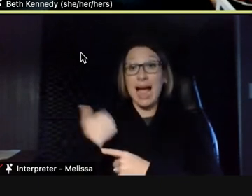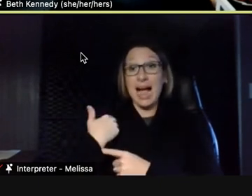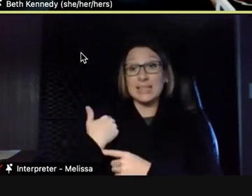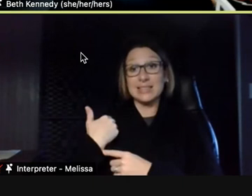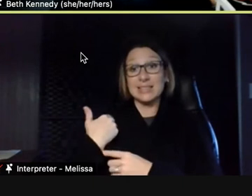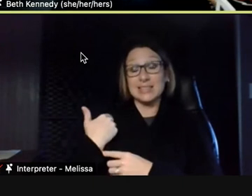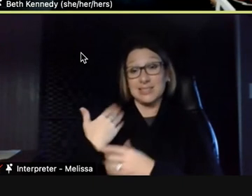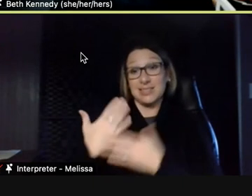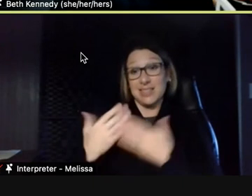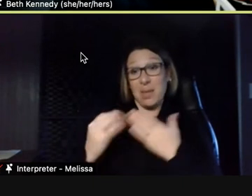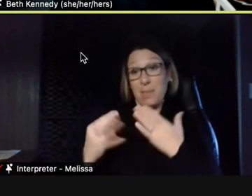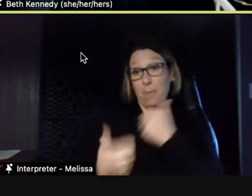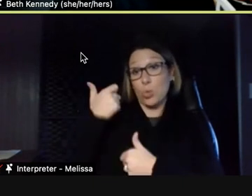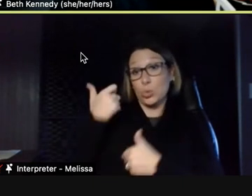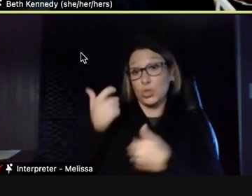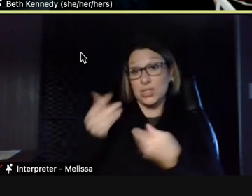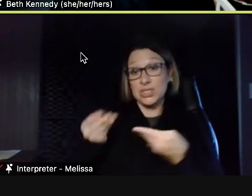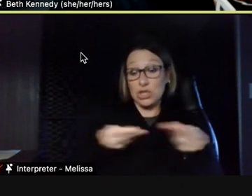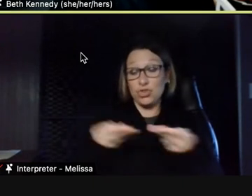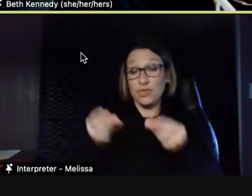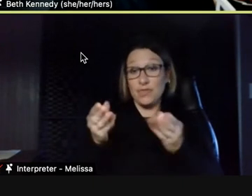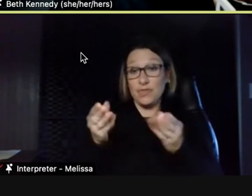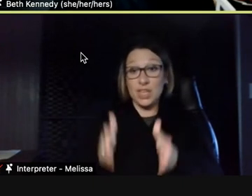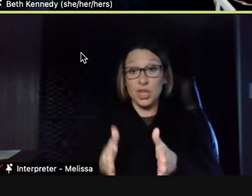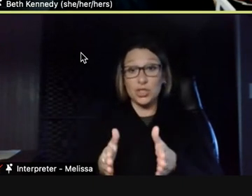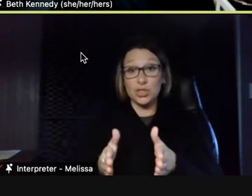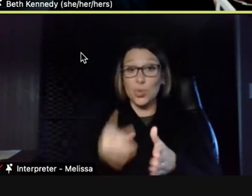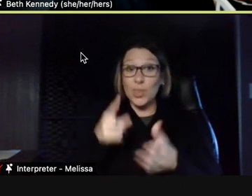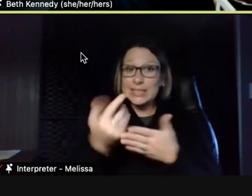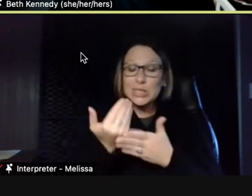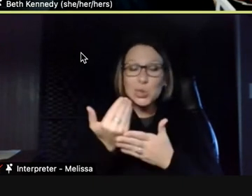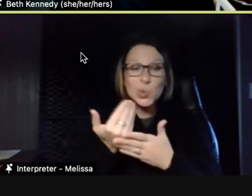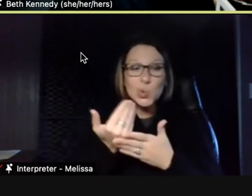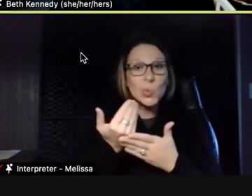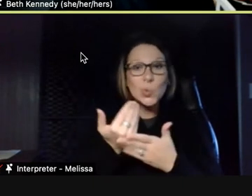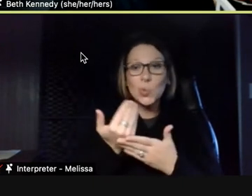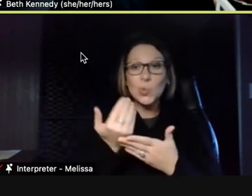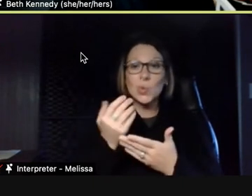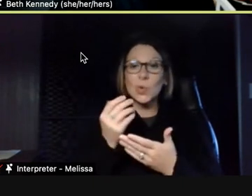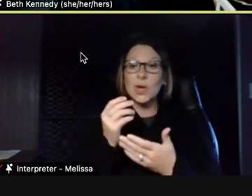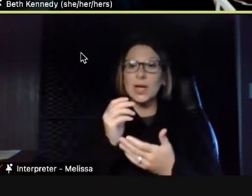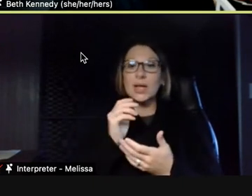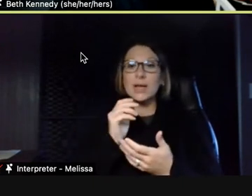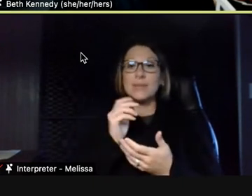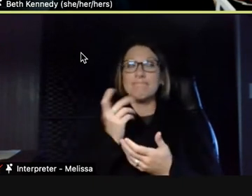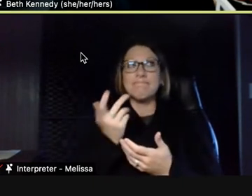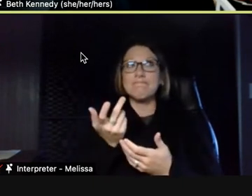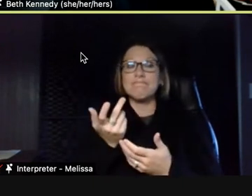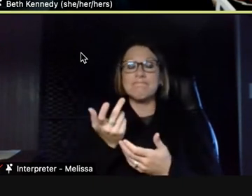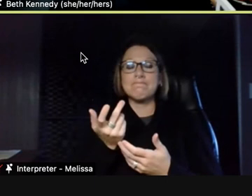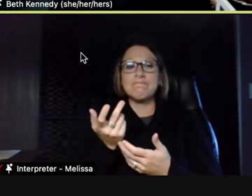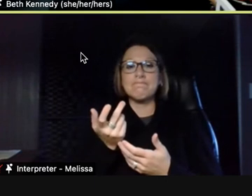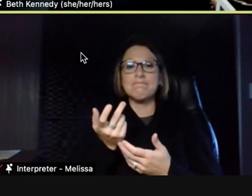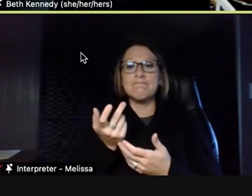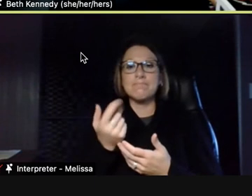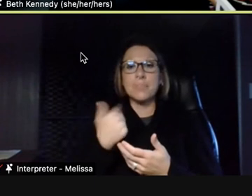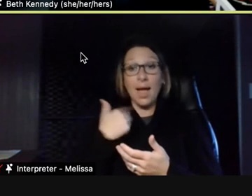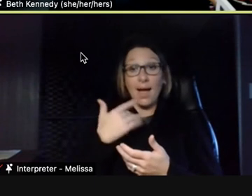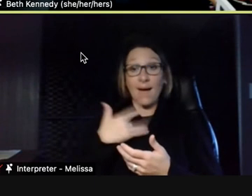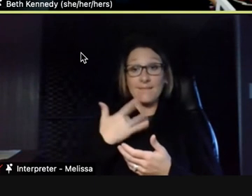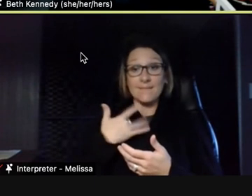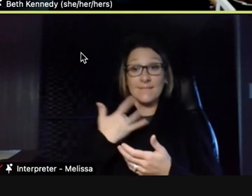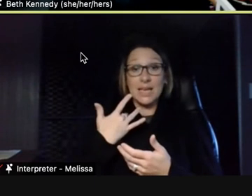interveners. So this is new. It's nothing to feel, I do feel